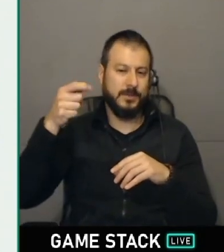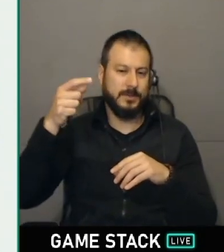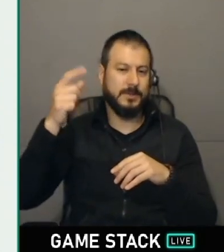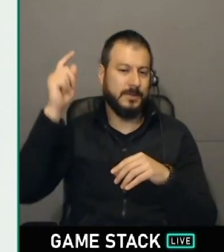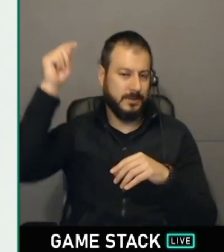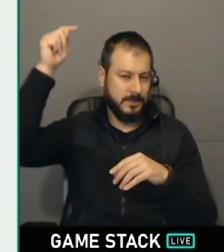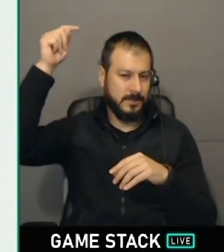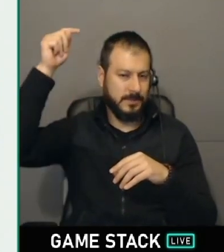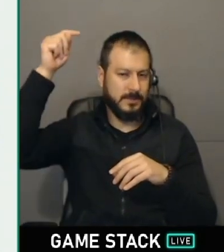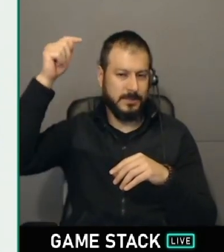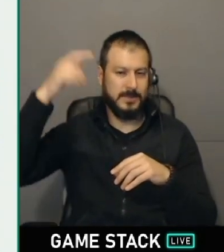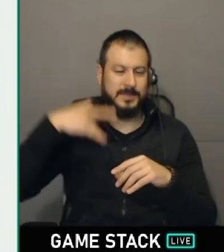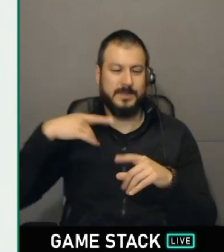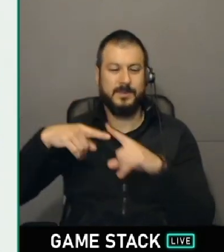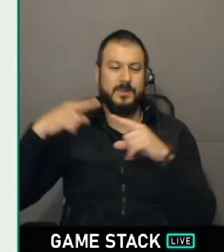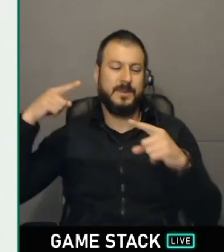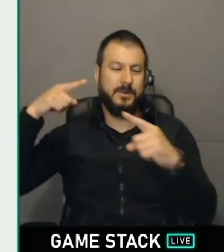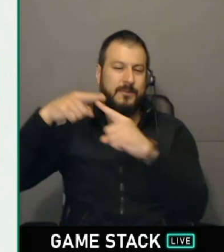tend to interfere